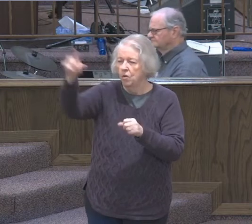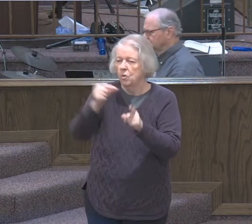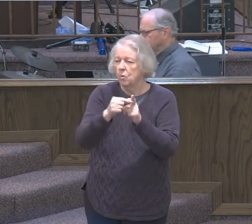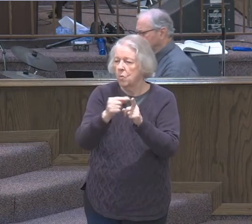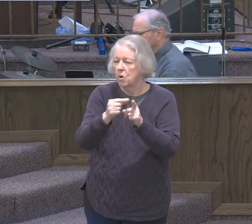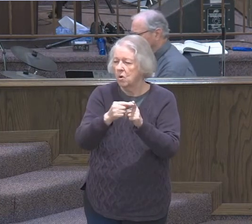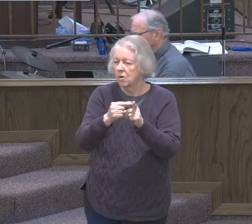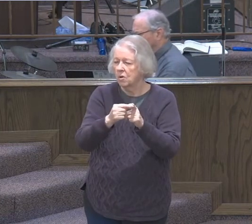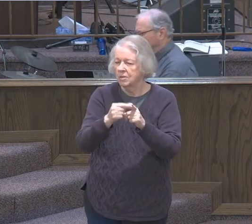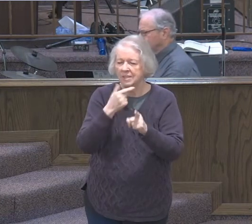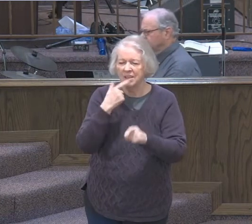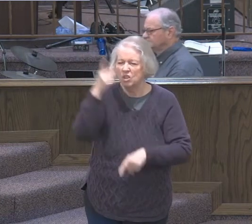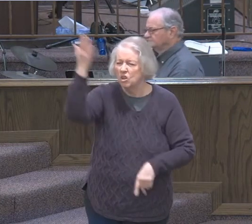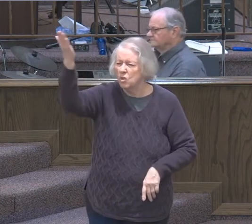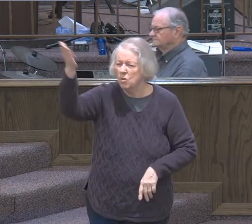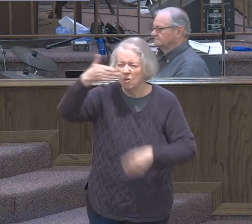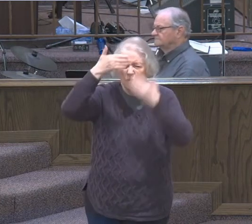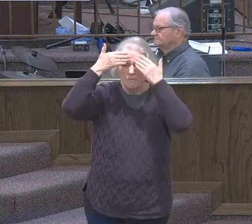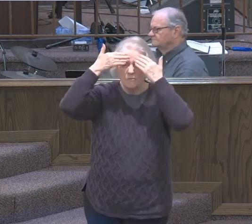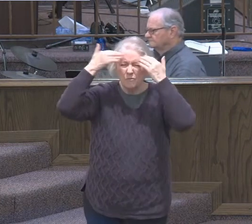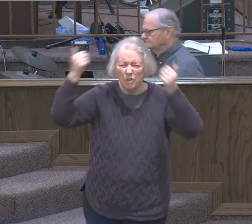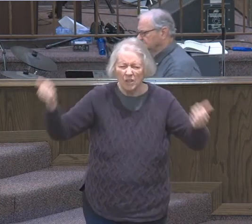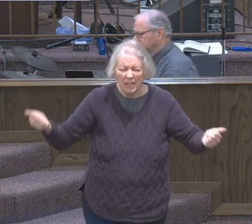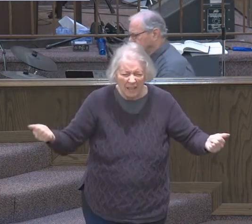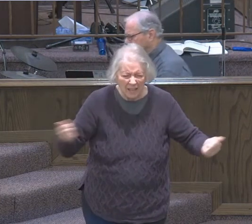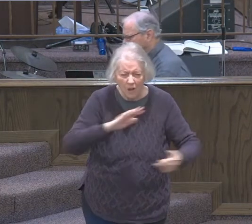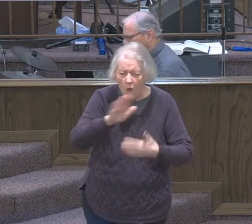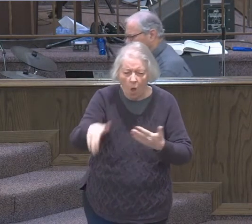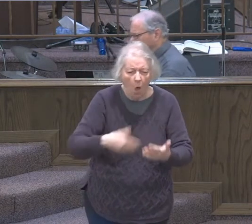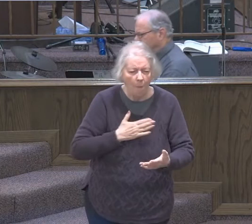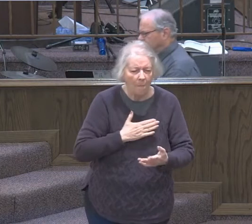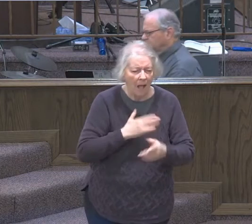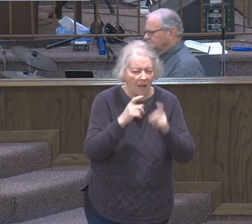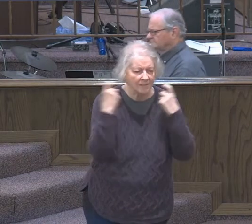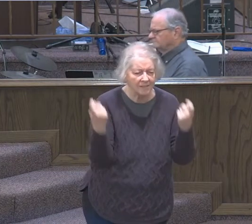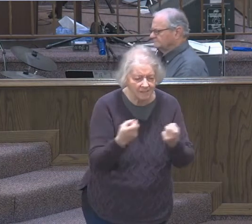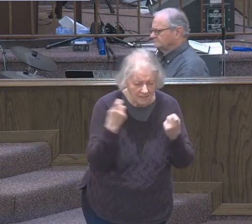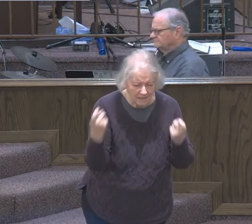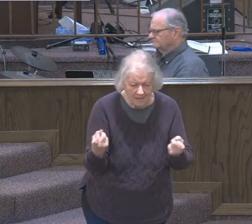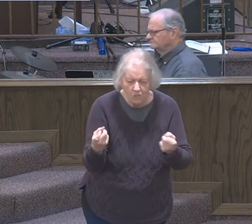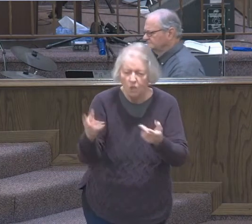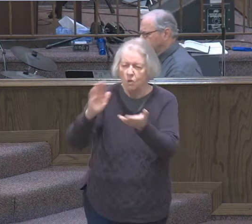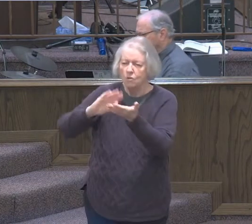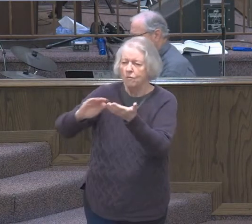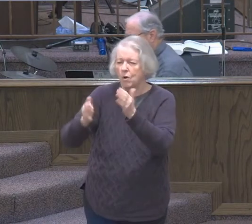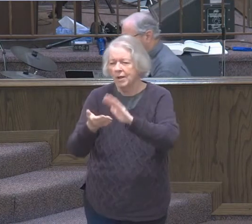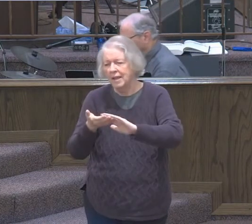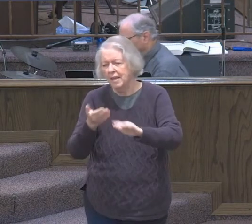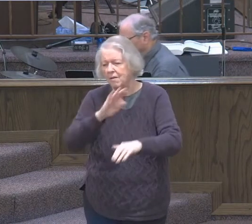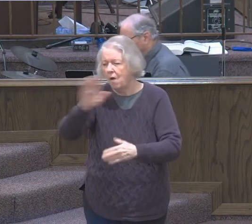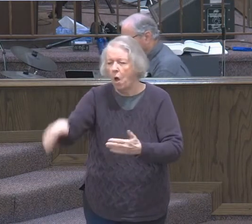you forget all of my sins. You forgive all of my